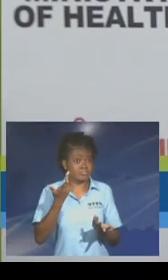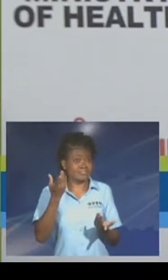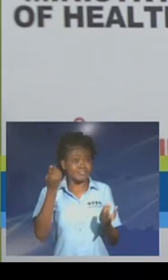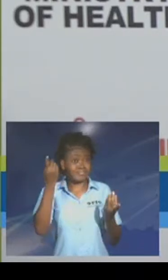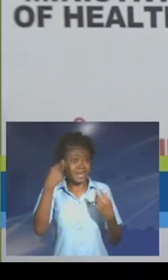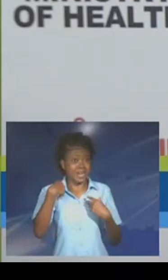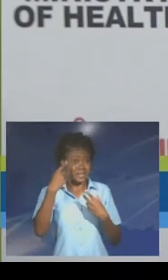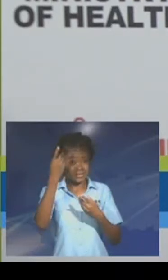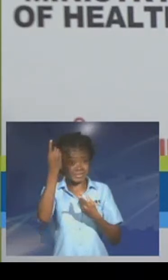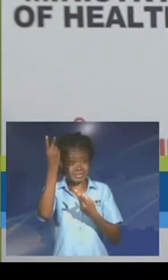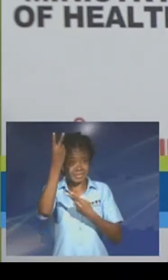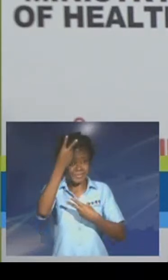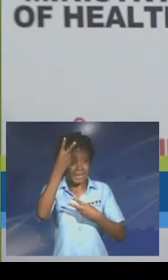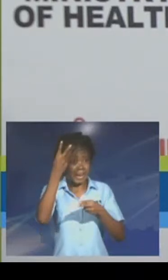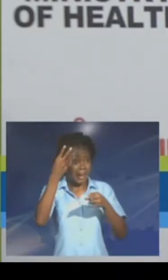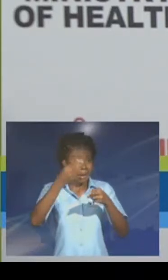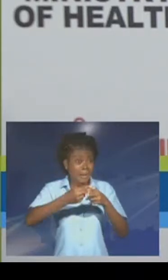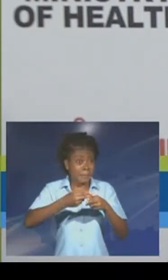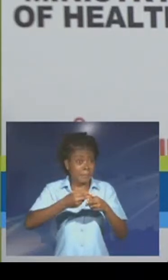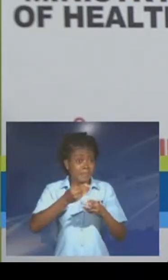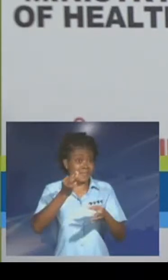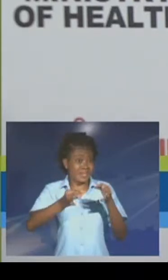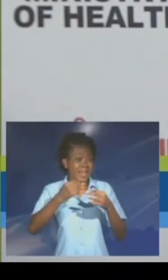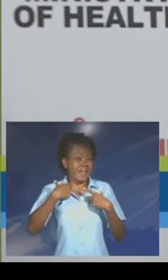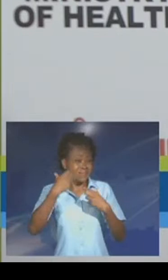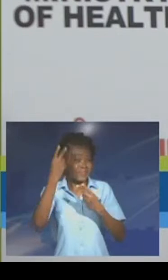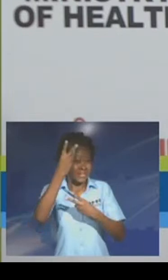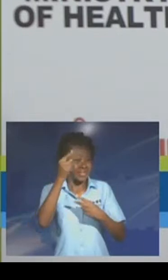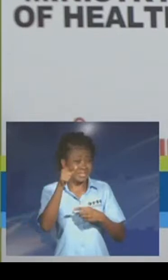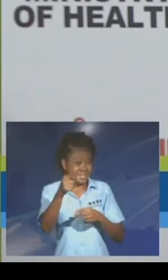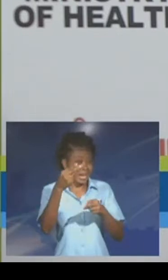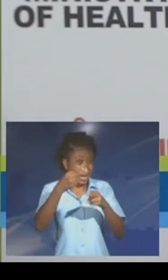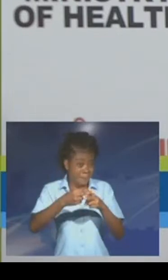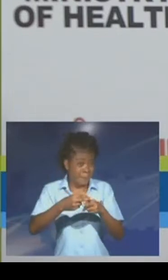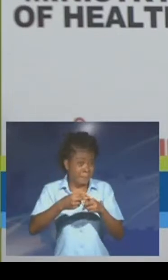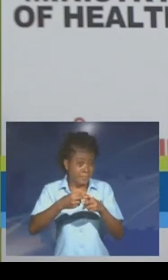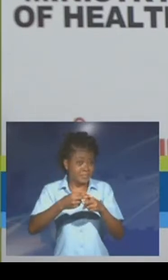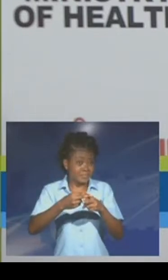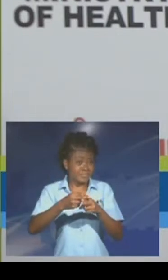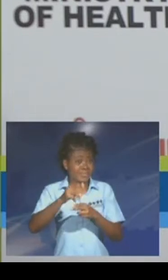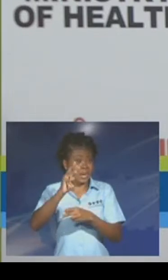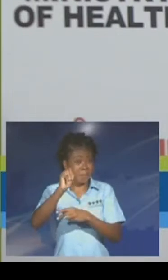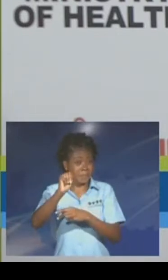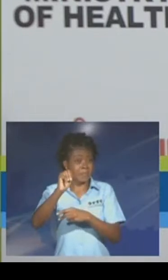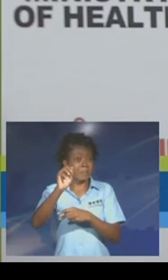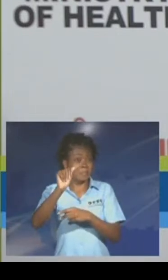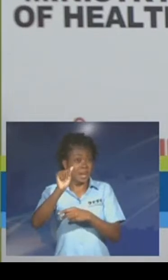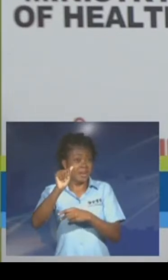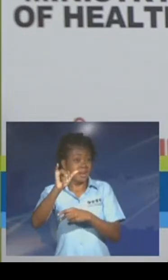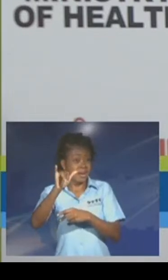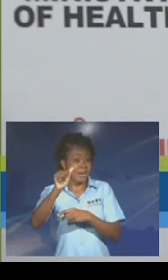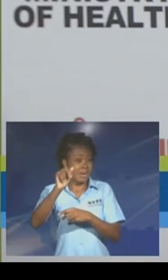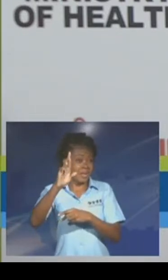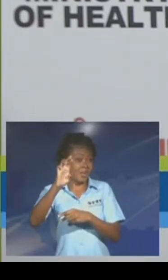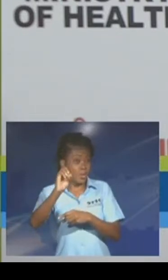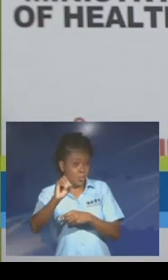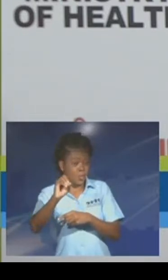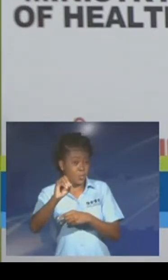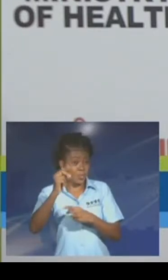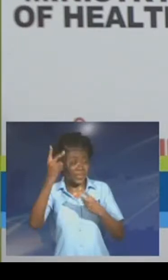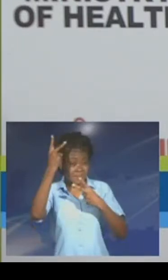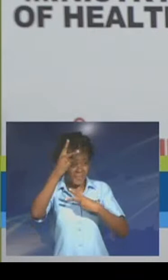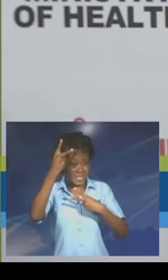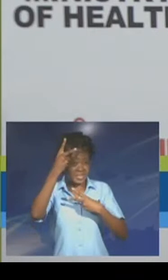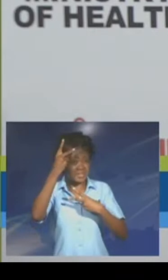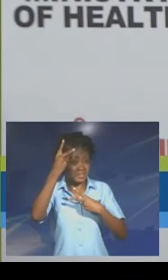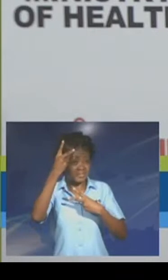Tobago. If that virus were to become virulent and transmissible and went around the world, would we like Trinidad